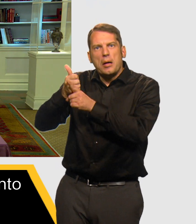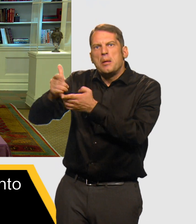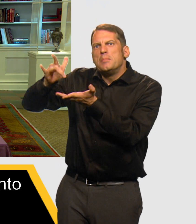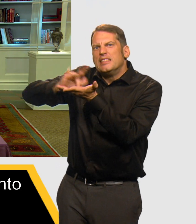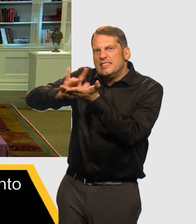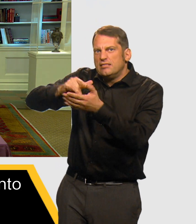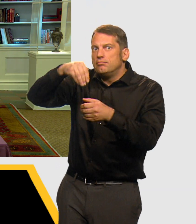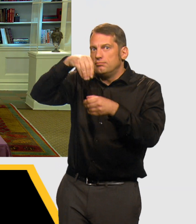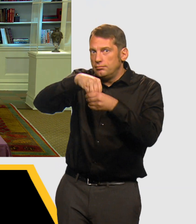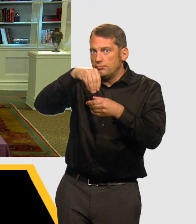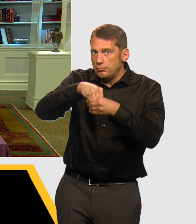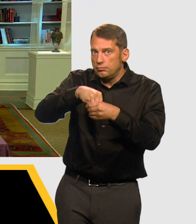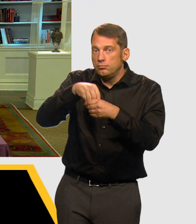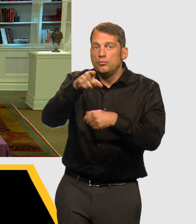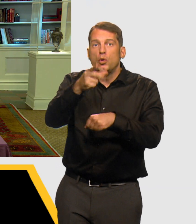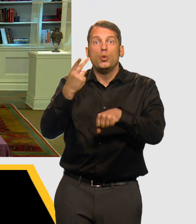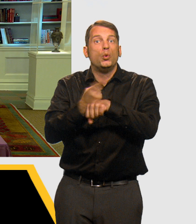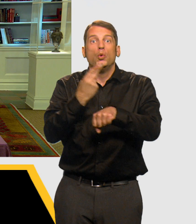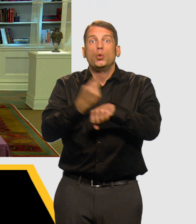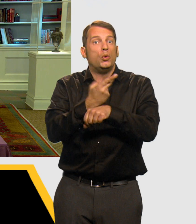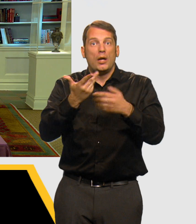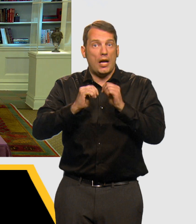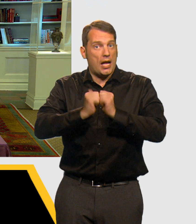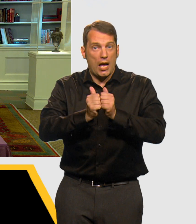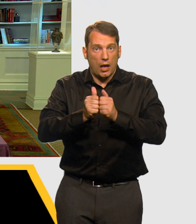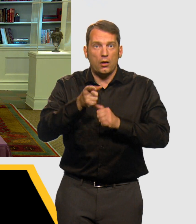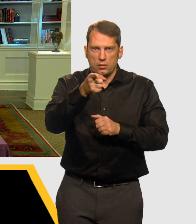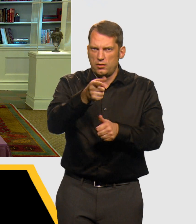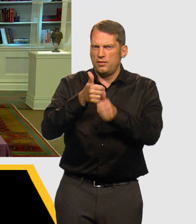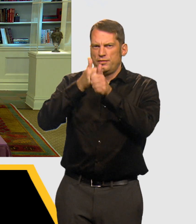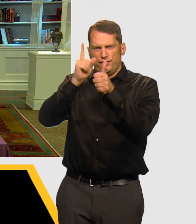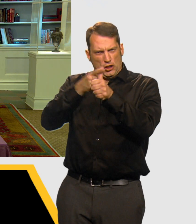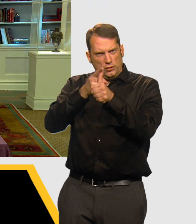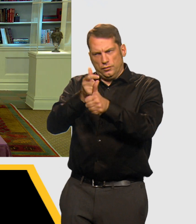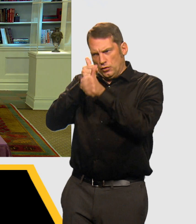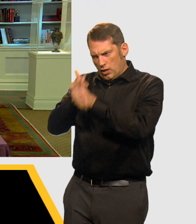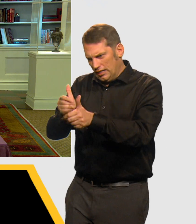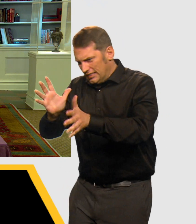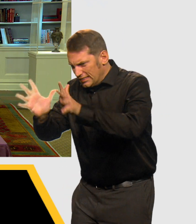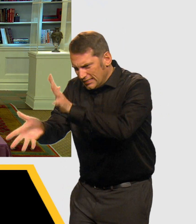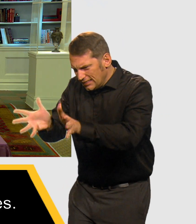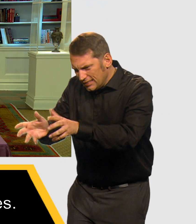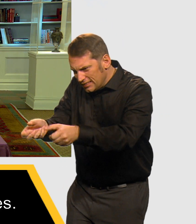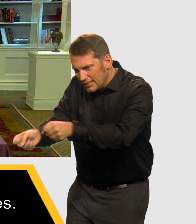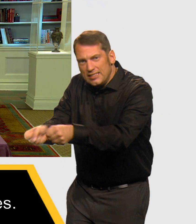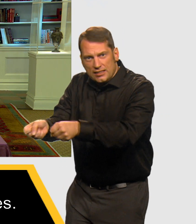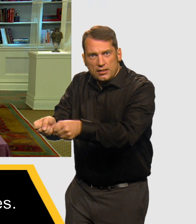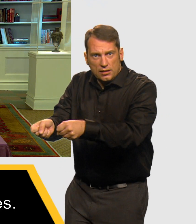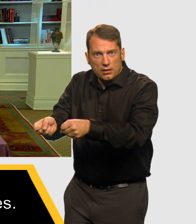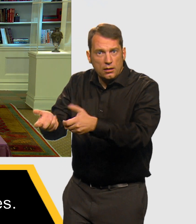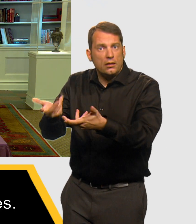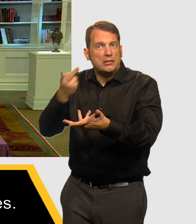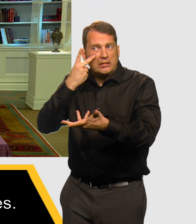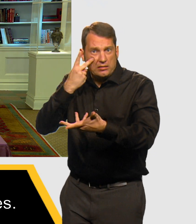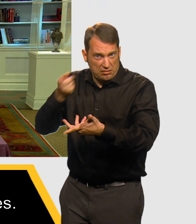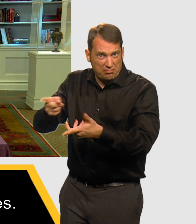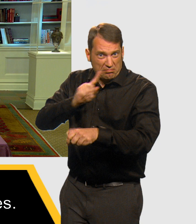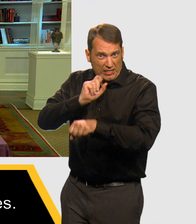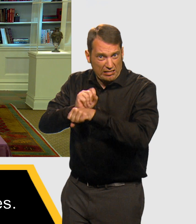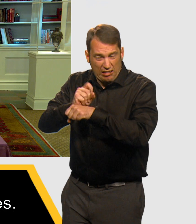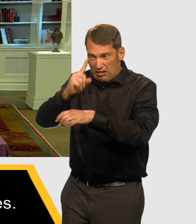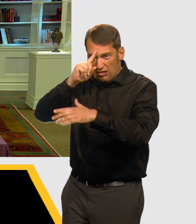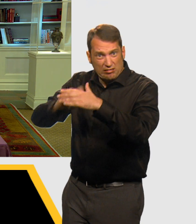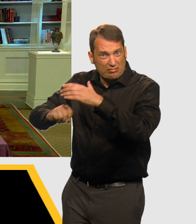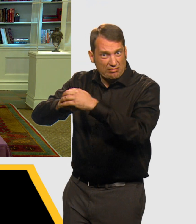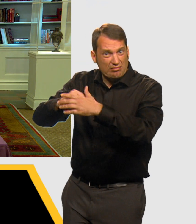device. To use Narcan nasal spray, follow the rouse and stimulate steps to determine if this is an opioid